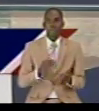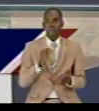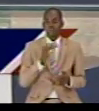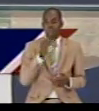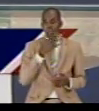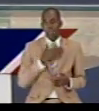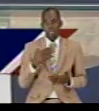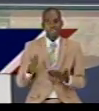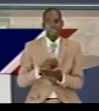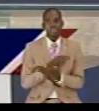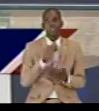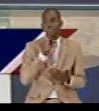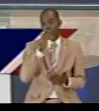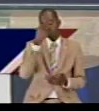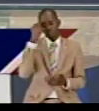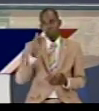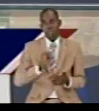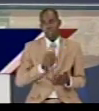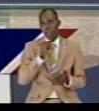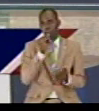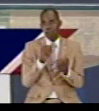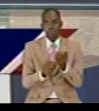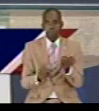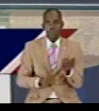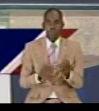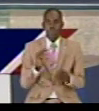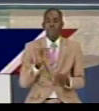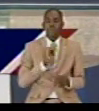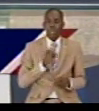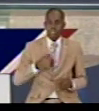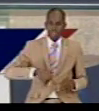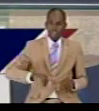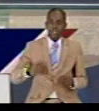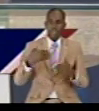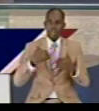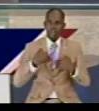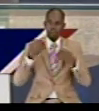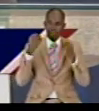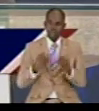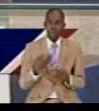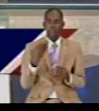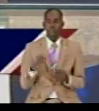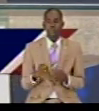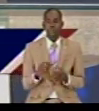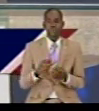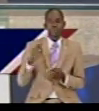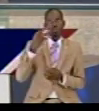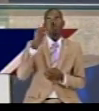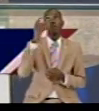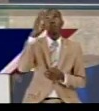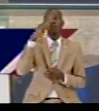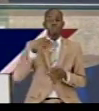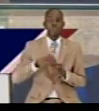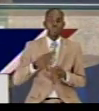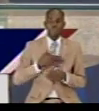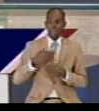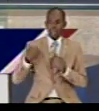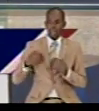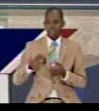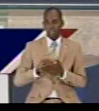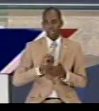am backsliding. I still have the witness of the Spirit in my heart. I'm a child of God. Thou art my